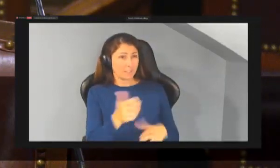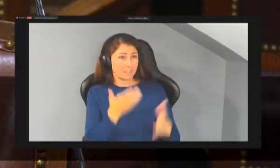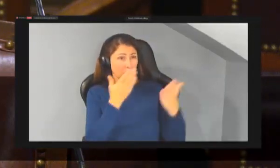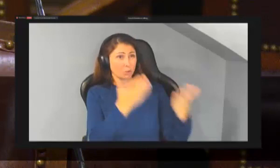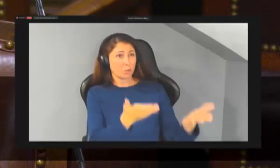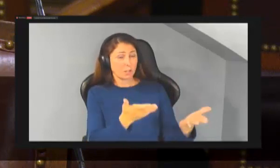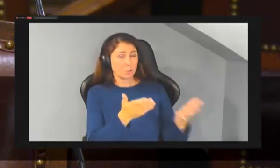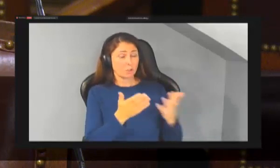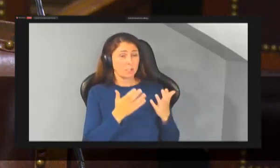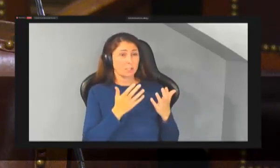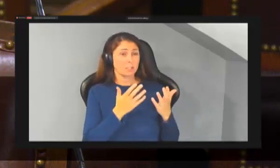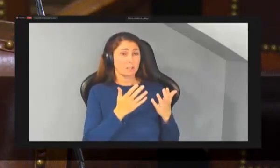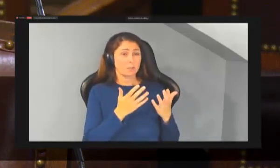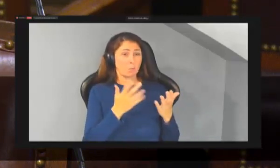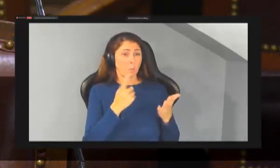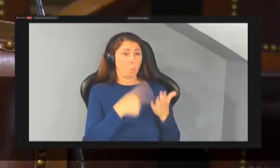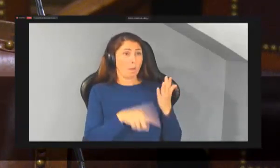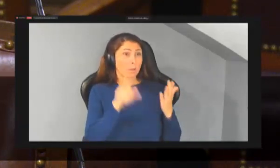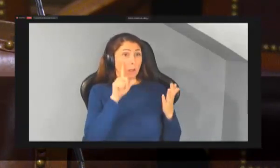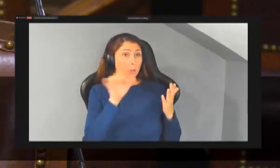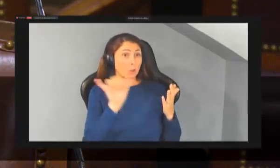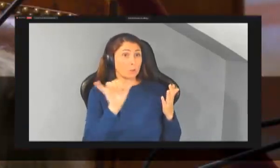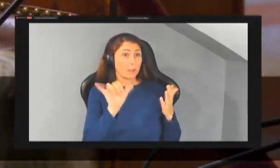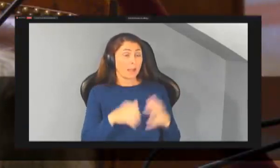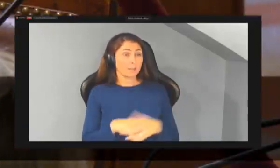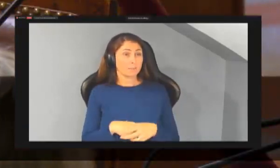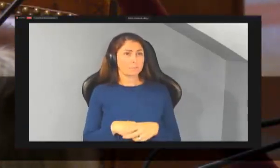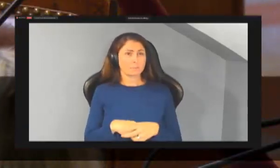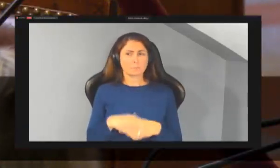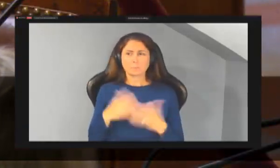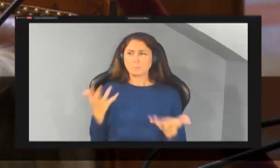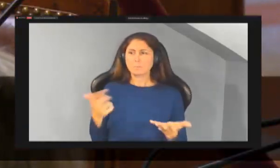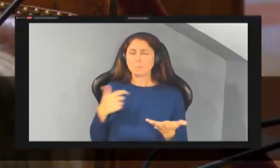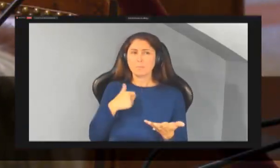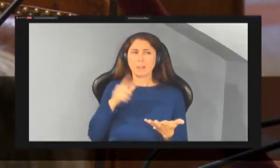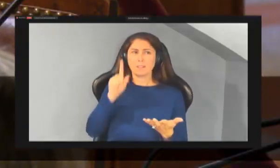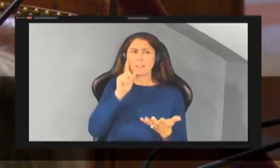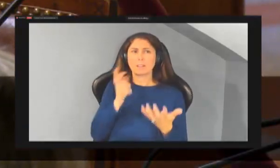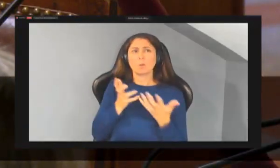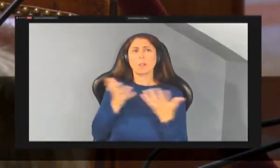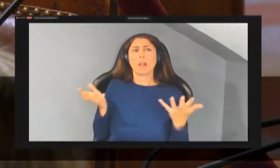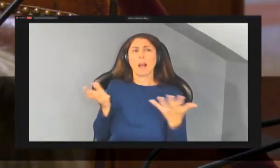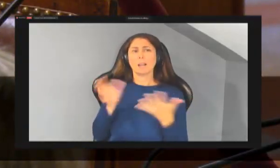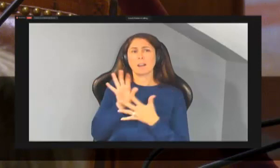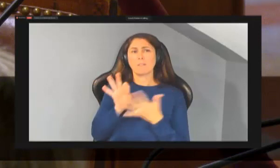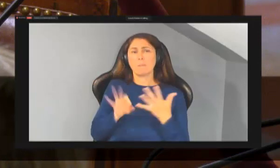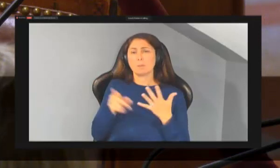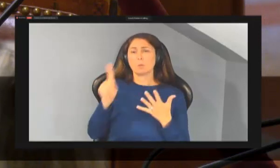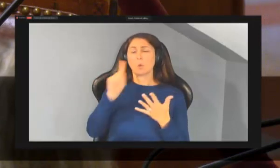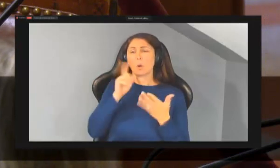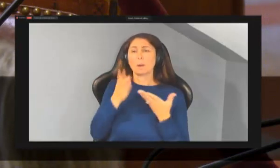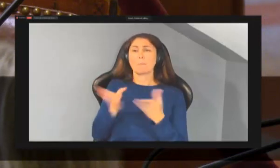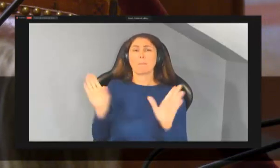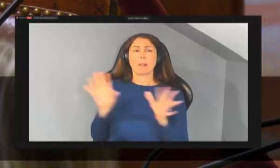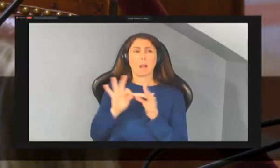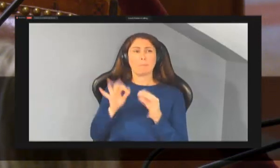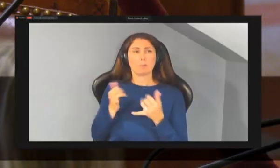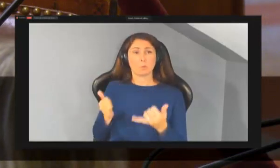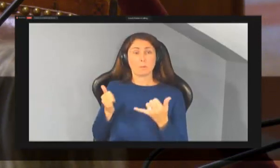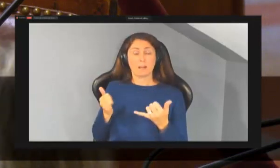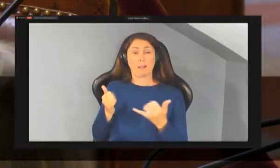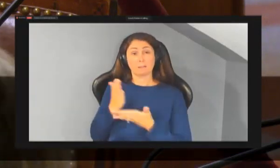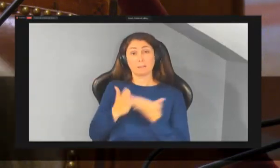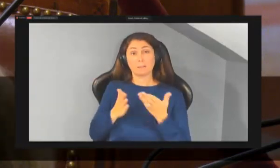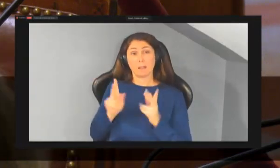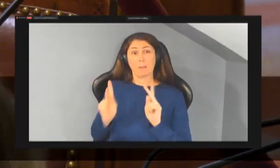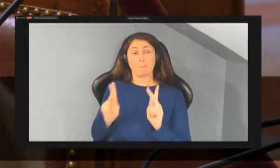to what that might look like? Well, I think that, you know, there are a lot of options. You heard in public comment today. Some people who are